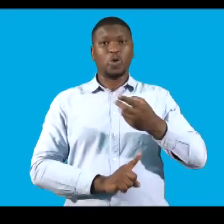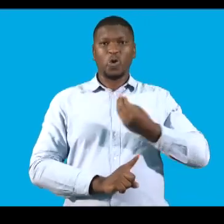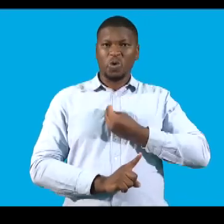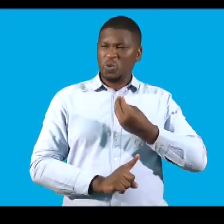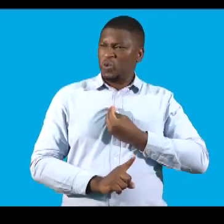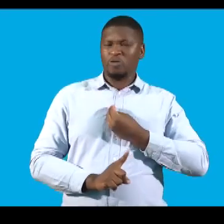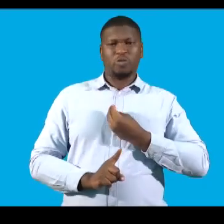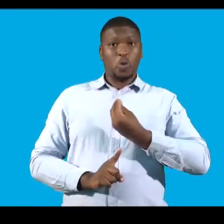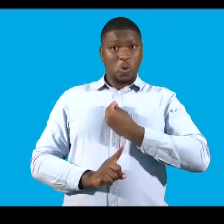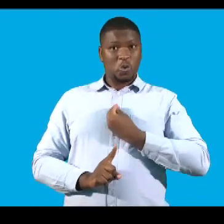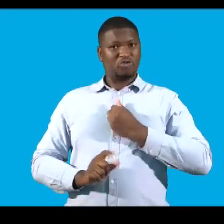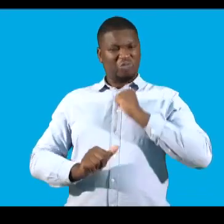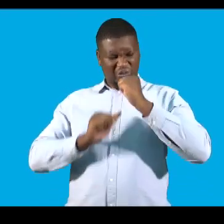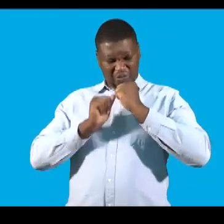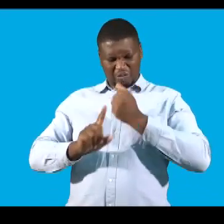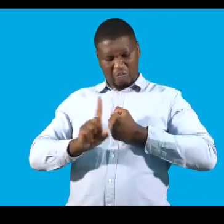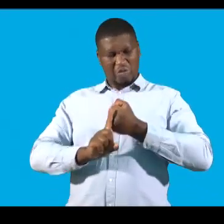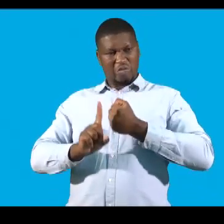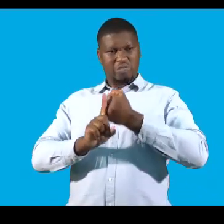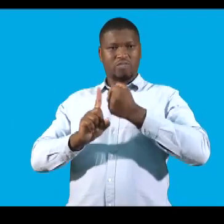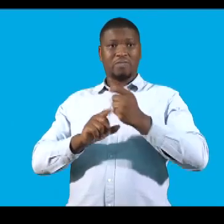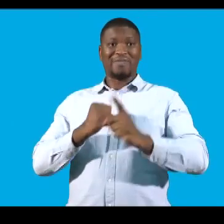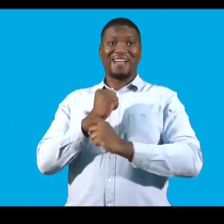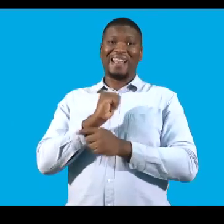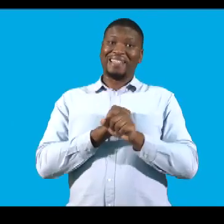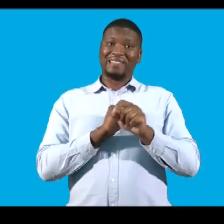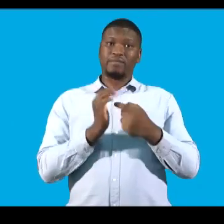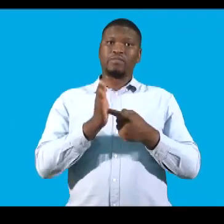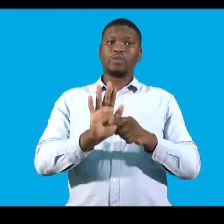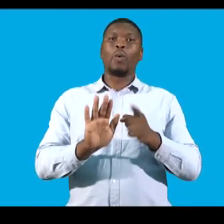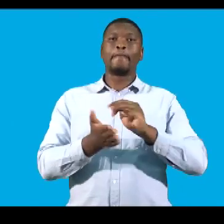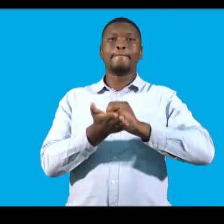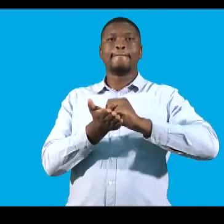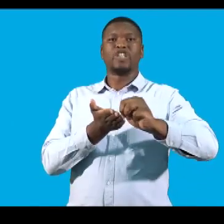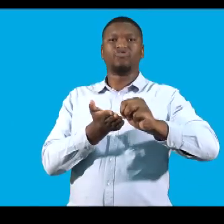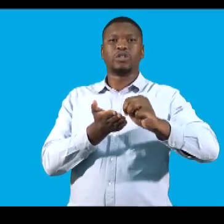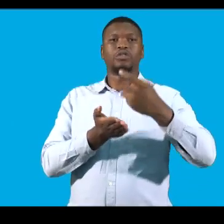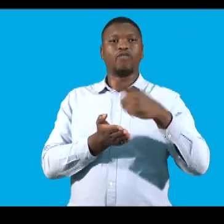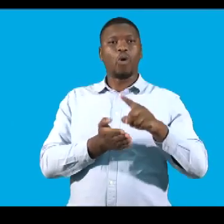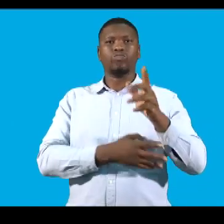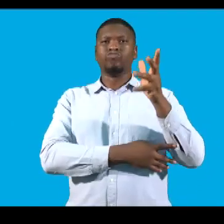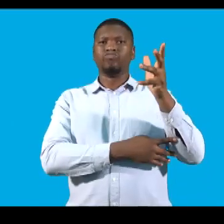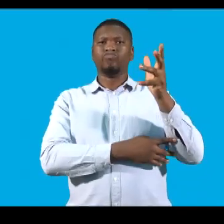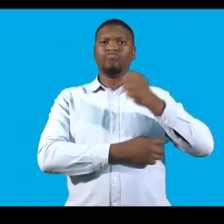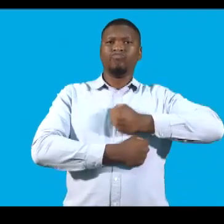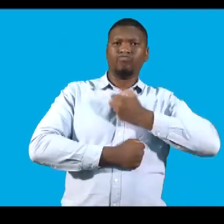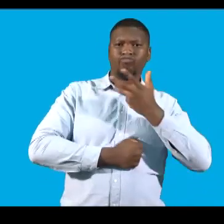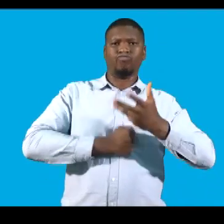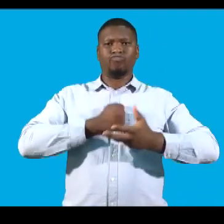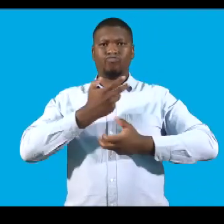sacrifice their lives for freedom. So in this last component, we are dealing with the message of the